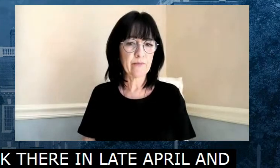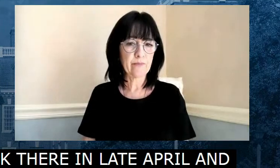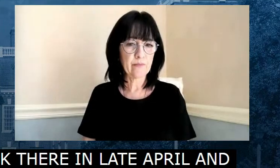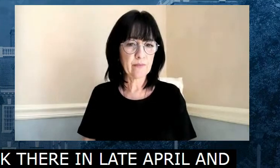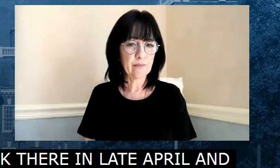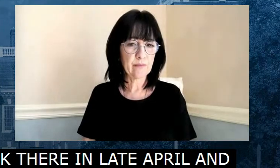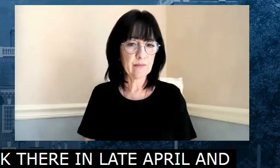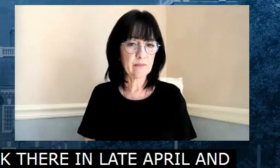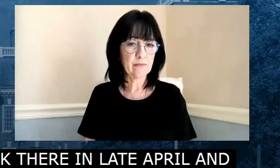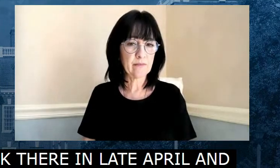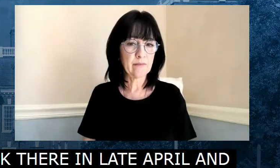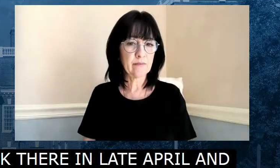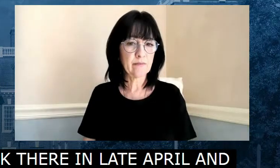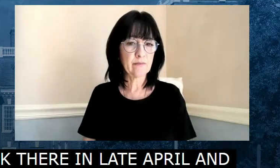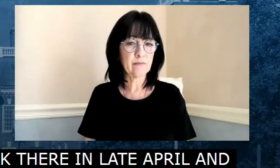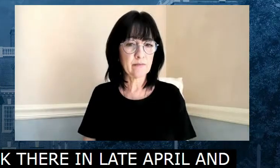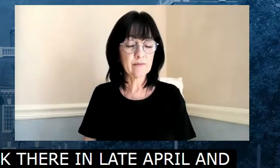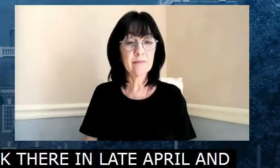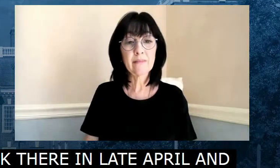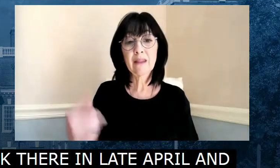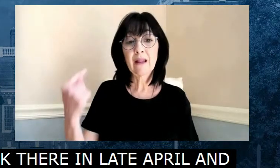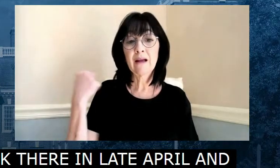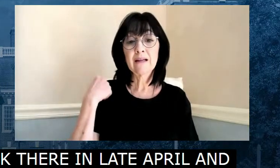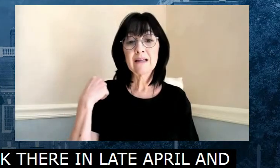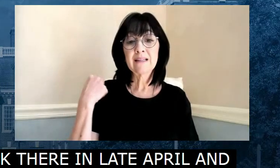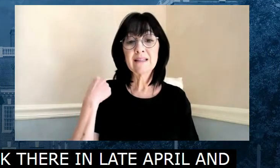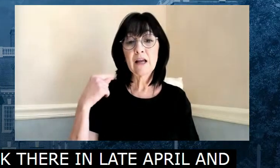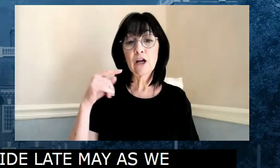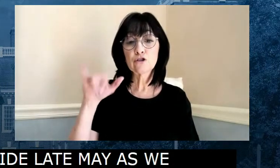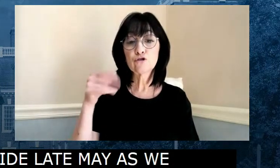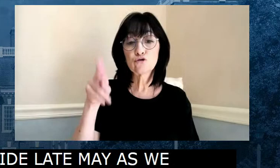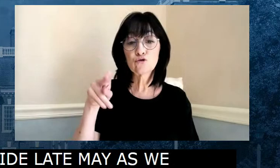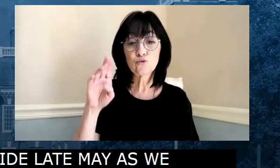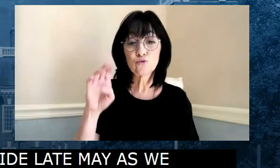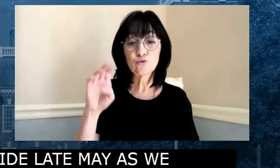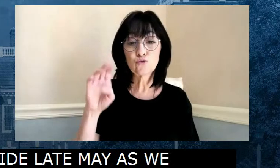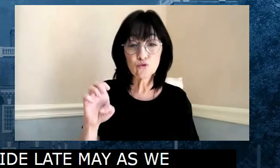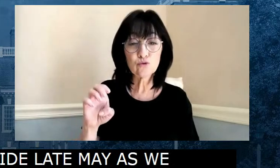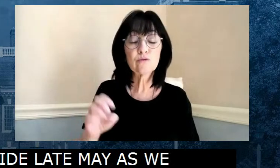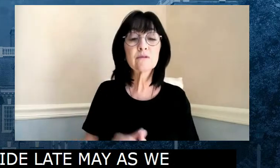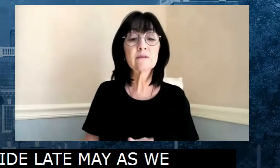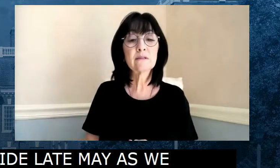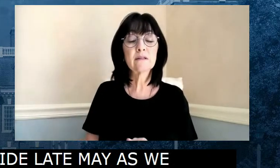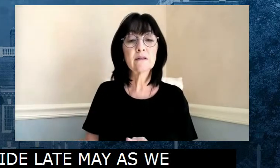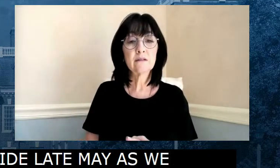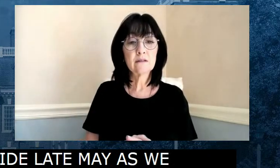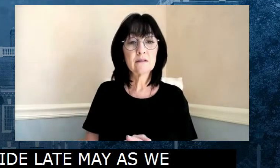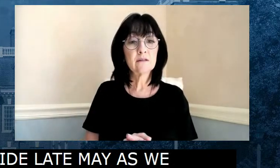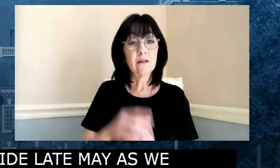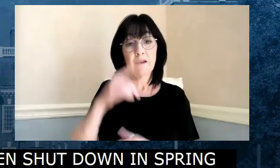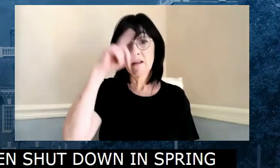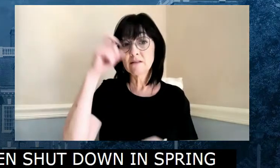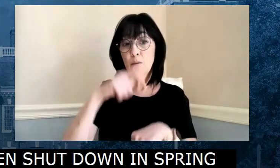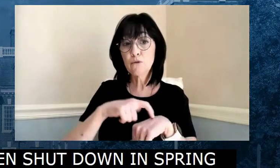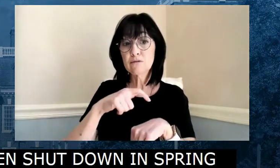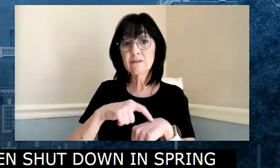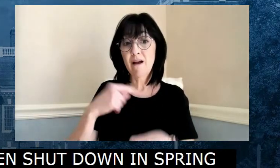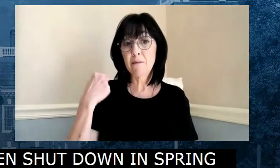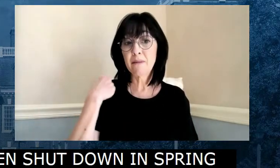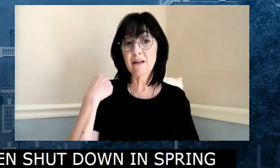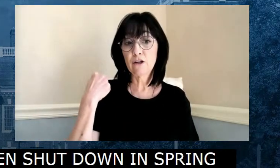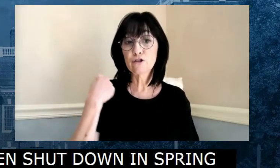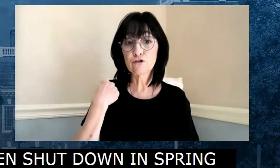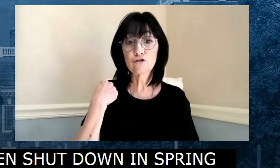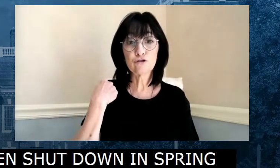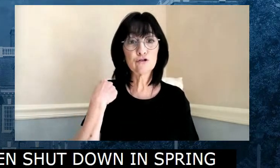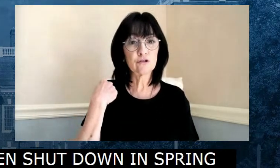up again after having been shut down in the spring and in May for the summer months, which were pretty safe